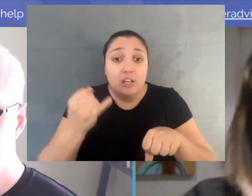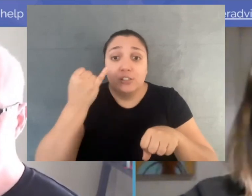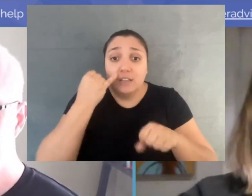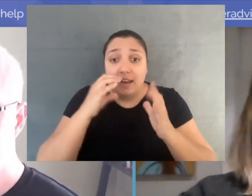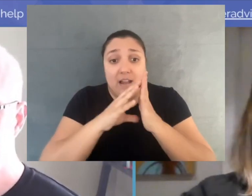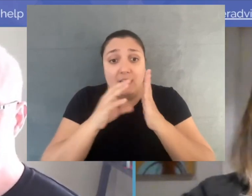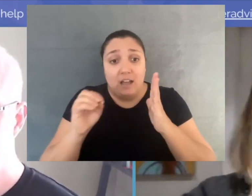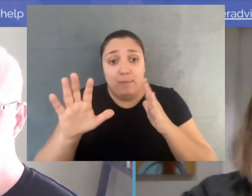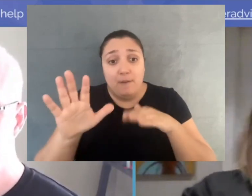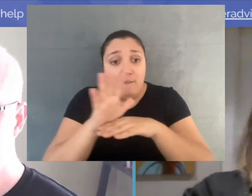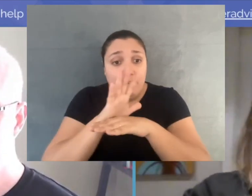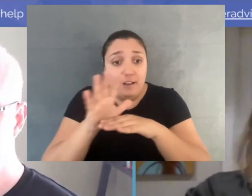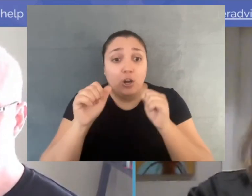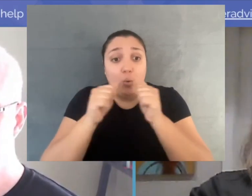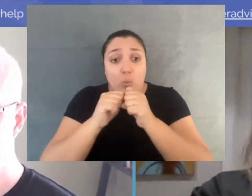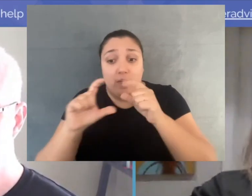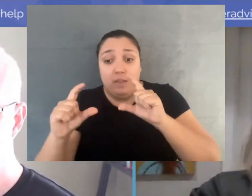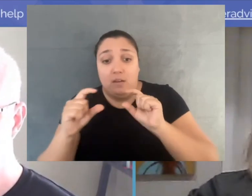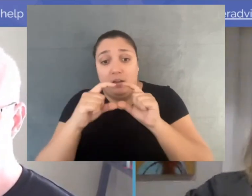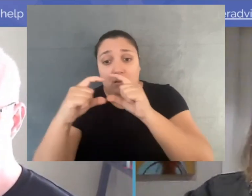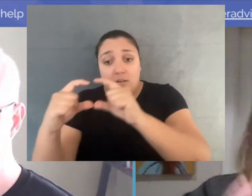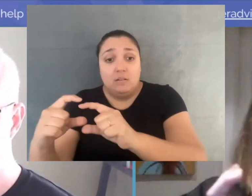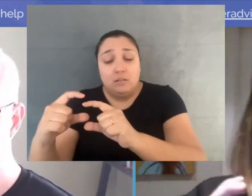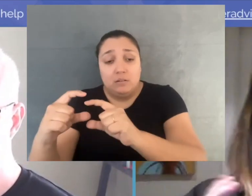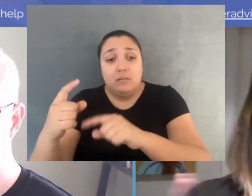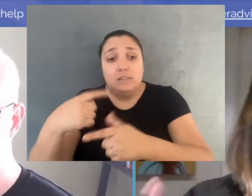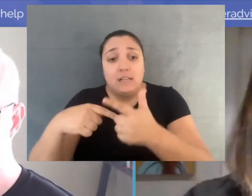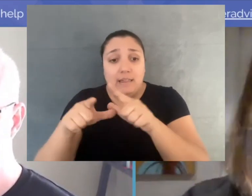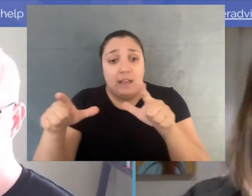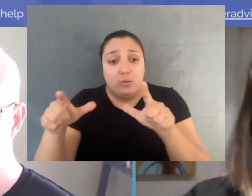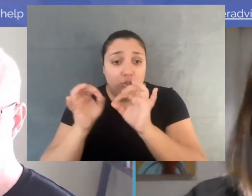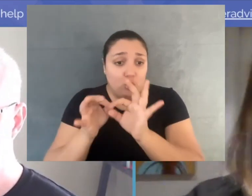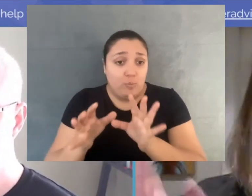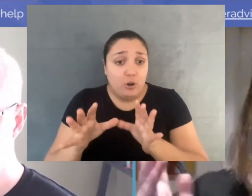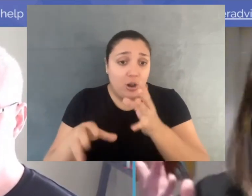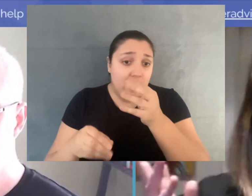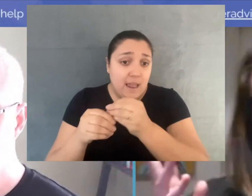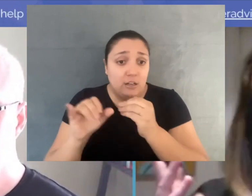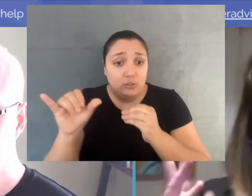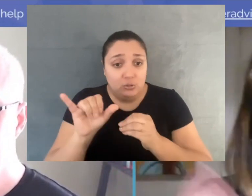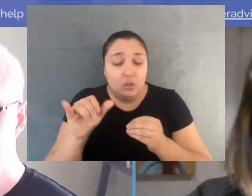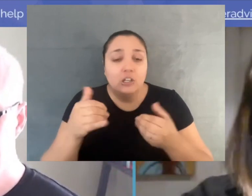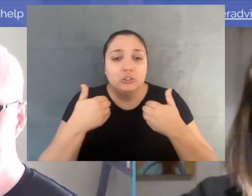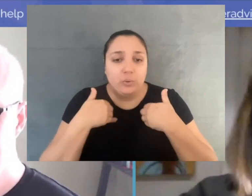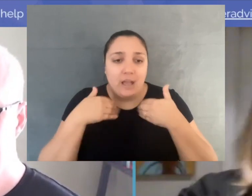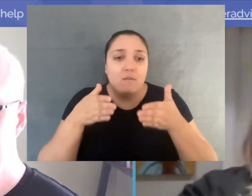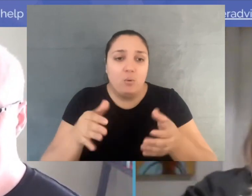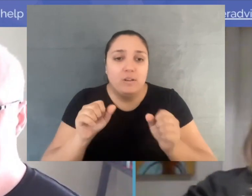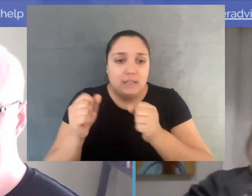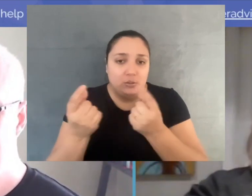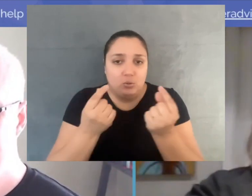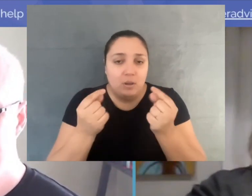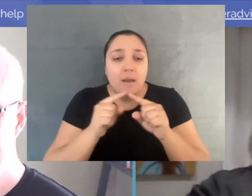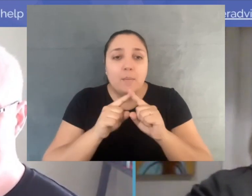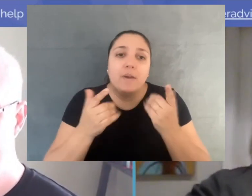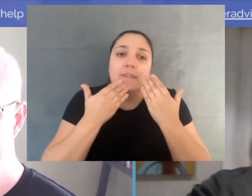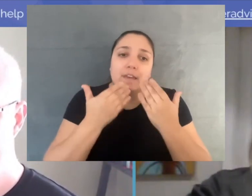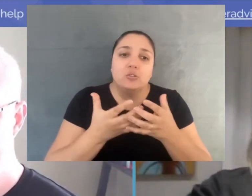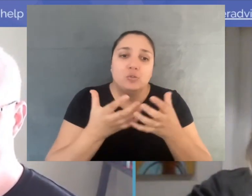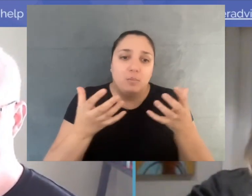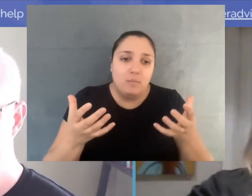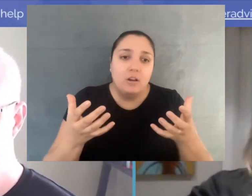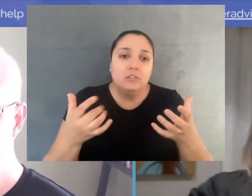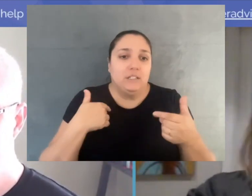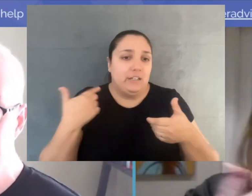capability now. So if that means you post a copy of your video with a sign language interpreter, post it twice. There are always ways